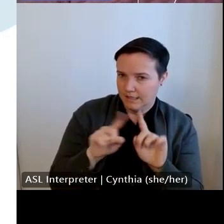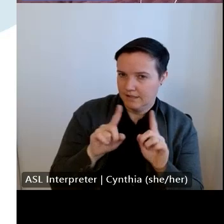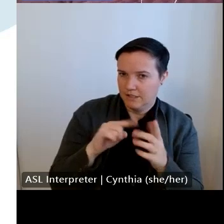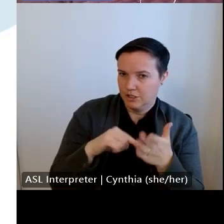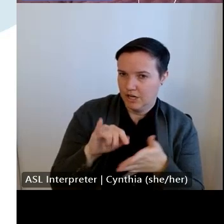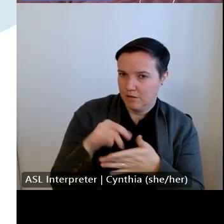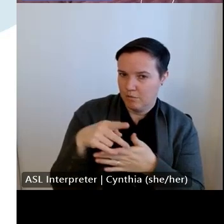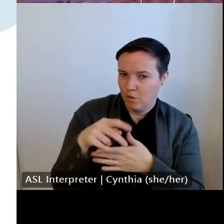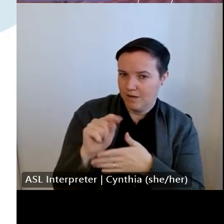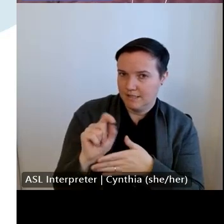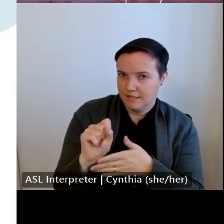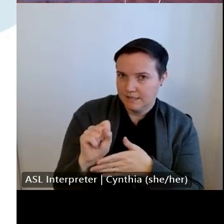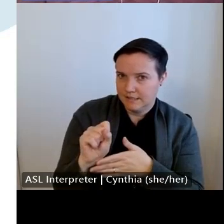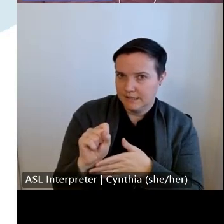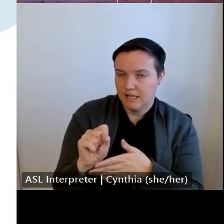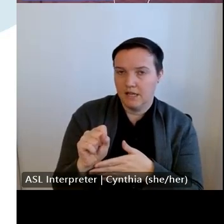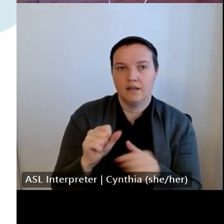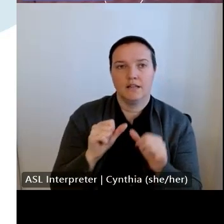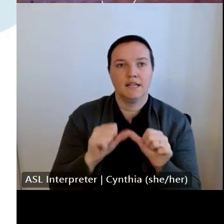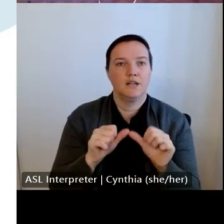support, are offered by